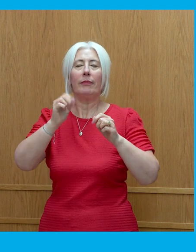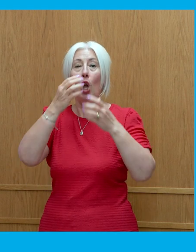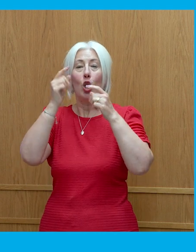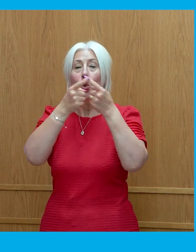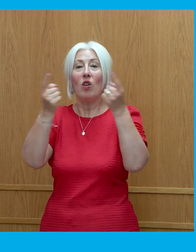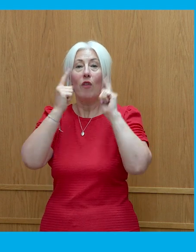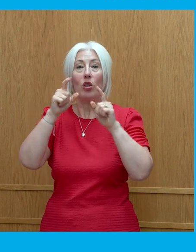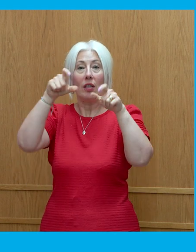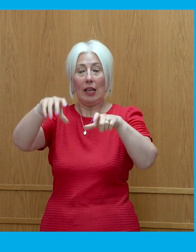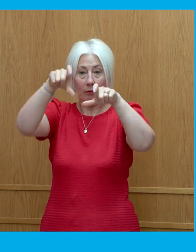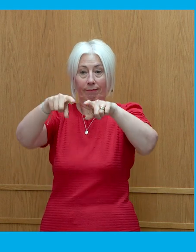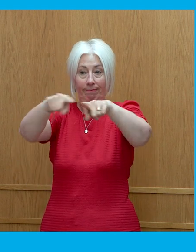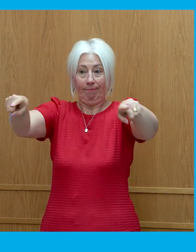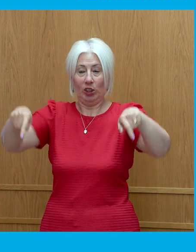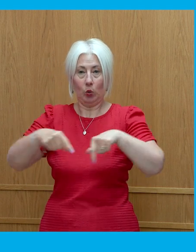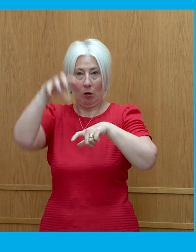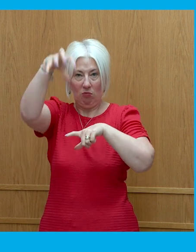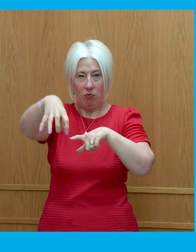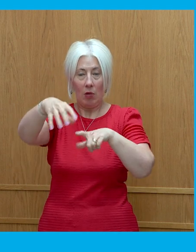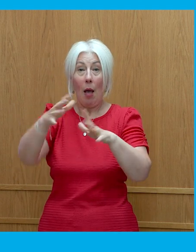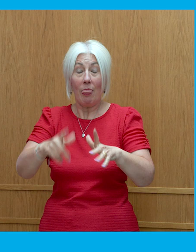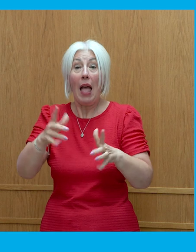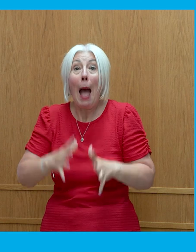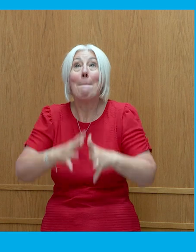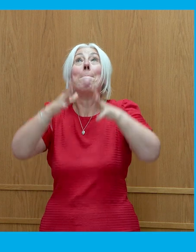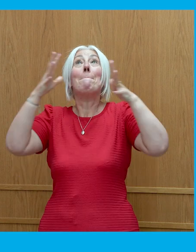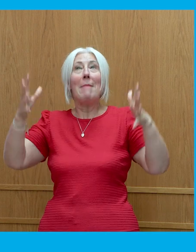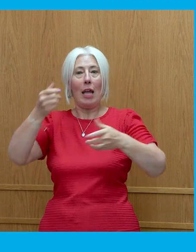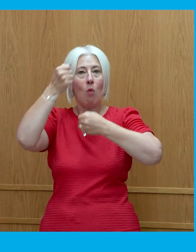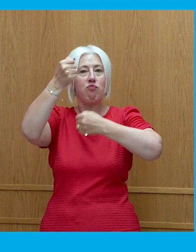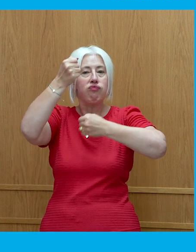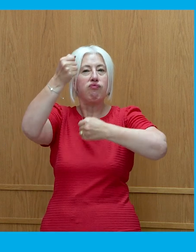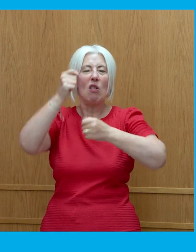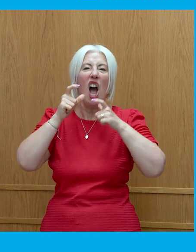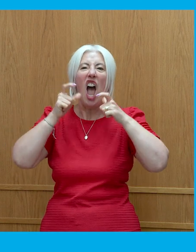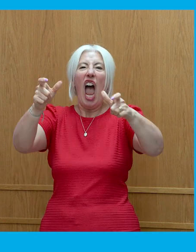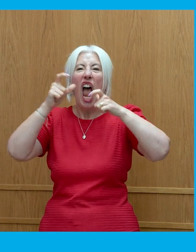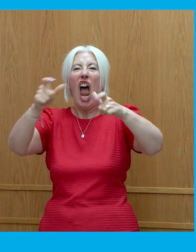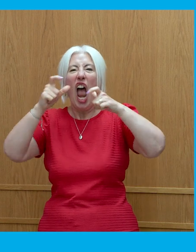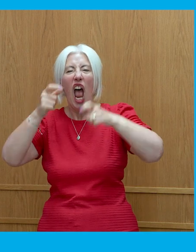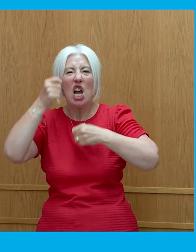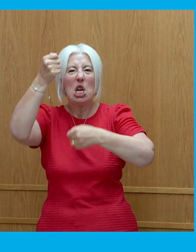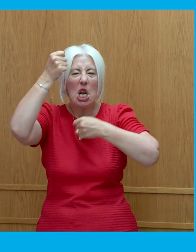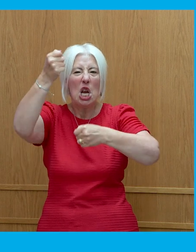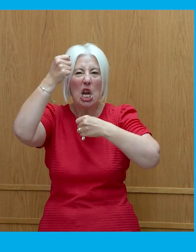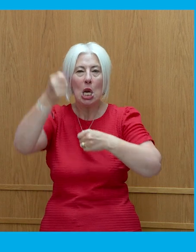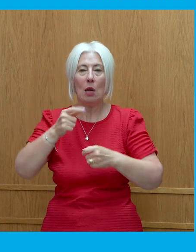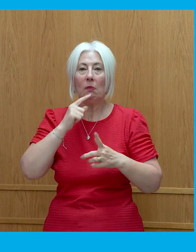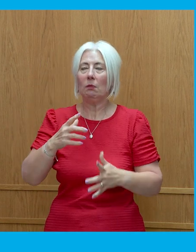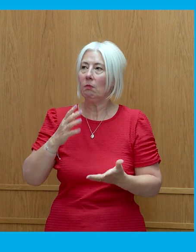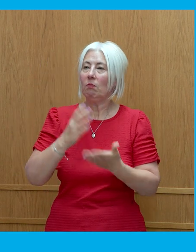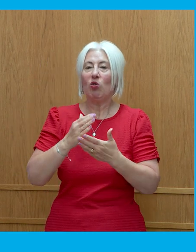then there was the bigger protest. The bigger protest, which was a lot of yelling of the students, was they were